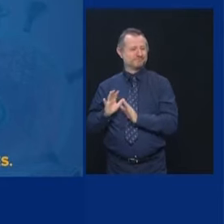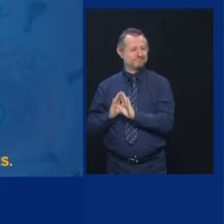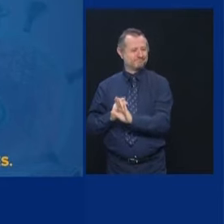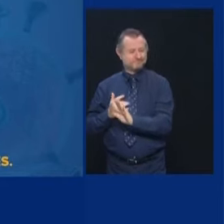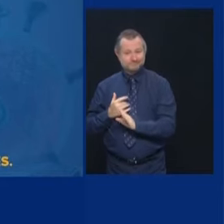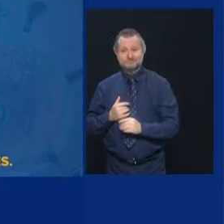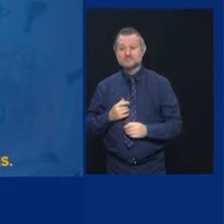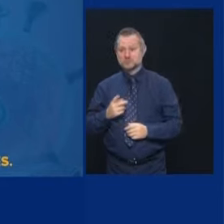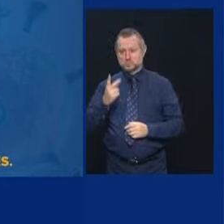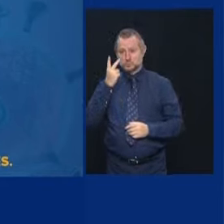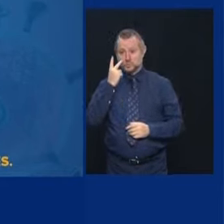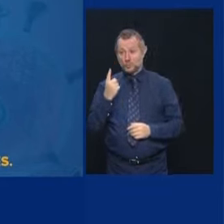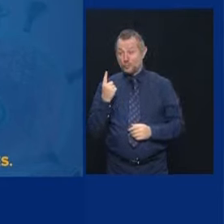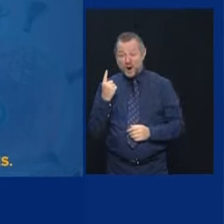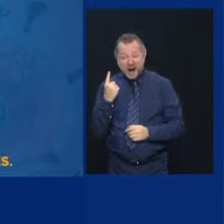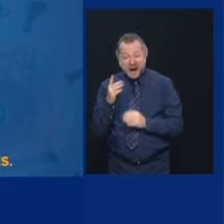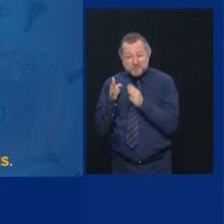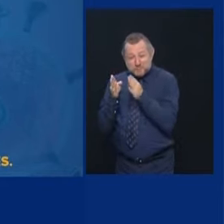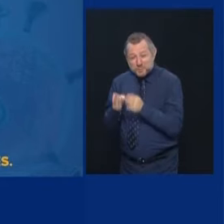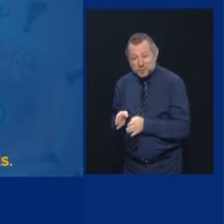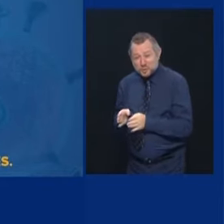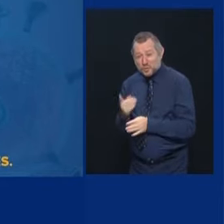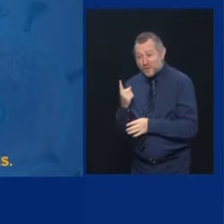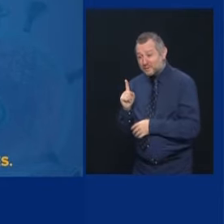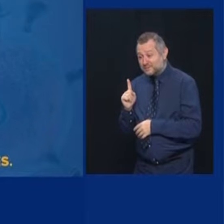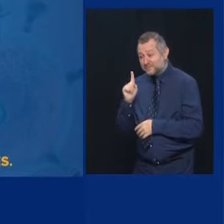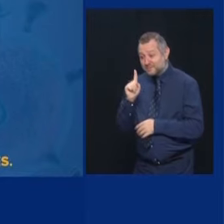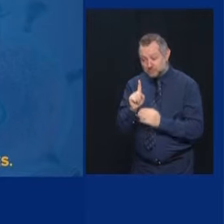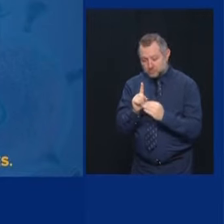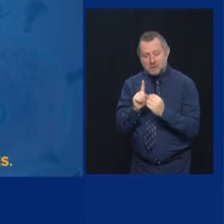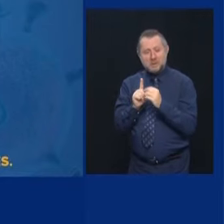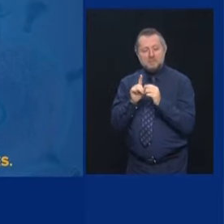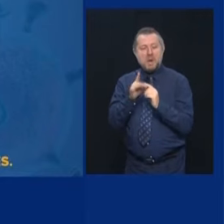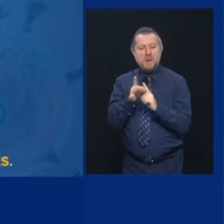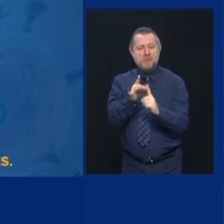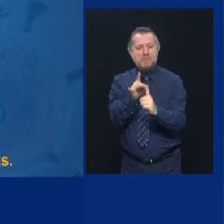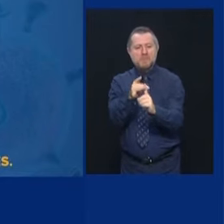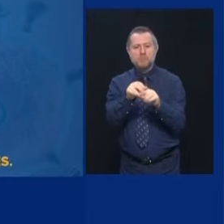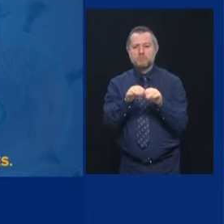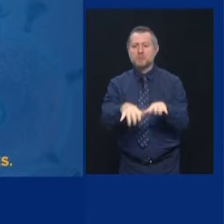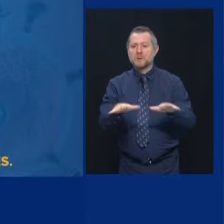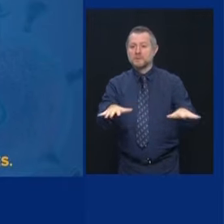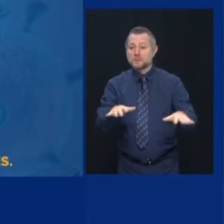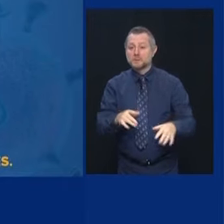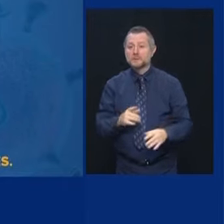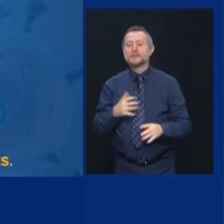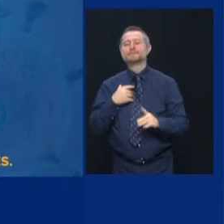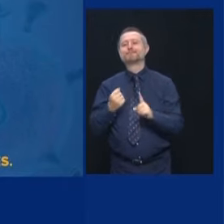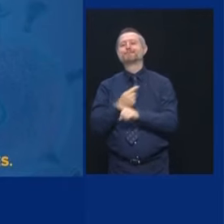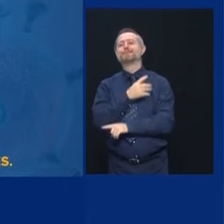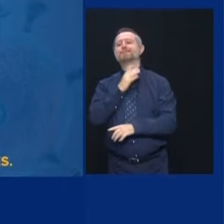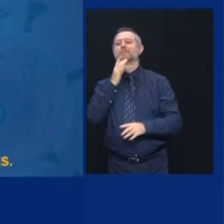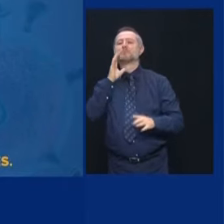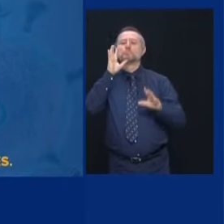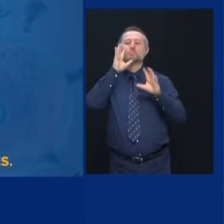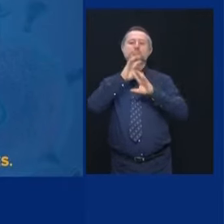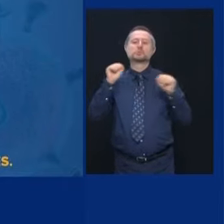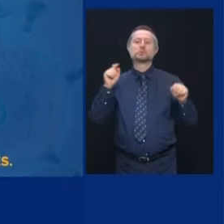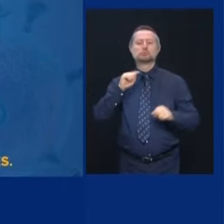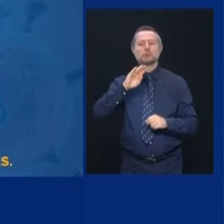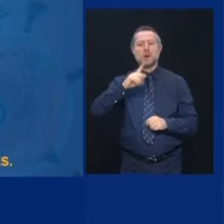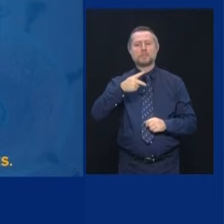what one person can do in a group. Look at this Rose Garden with the president, by the way. Outdoor